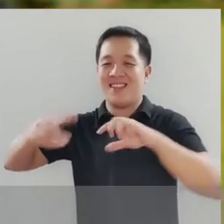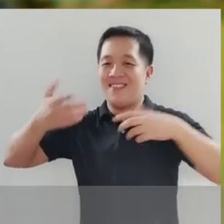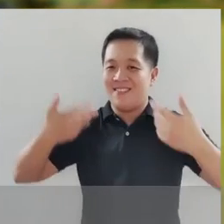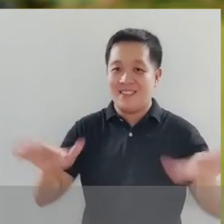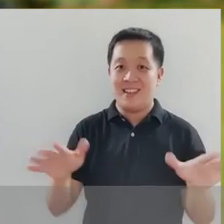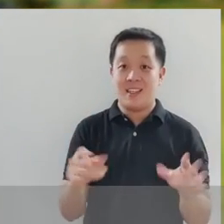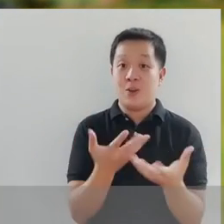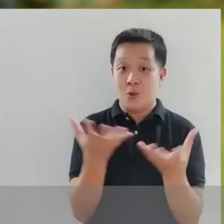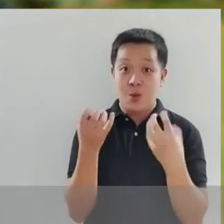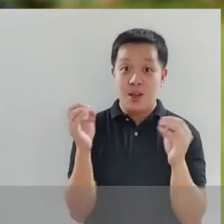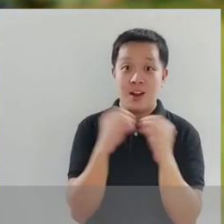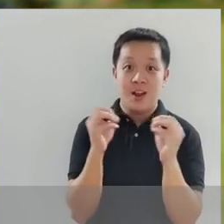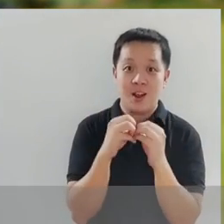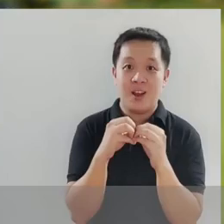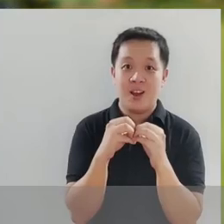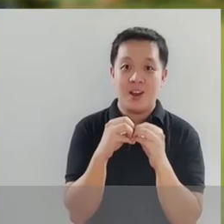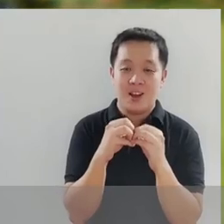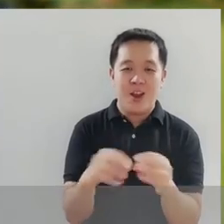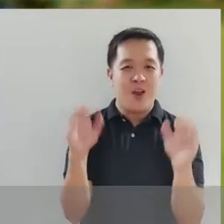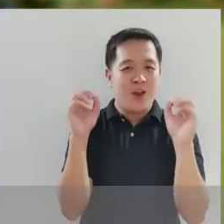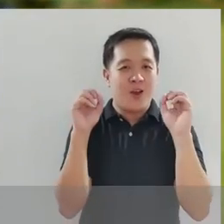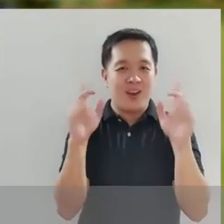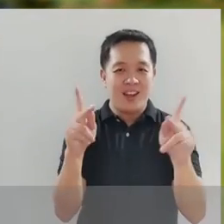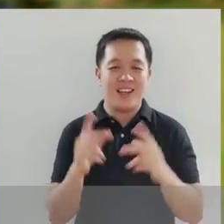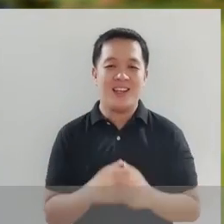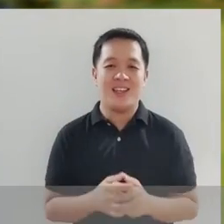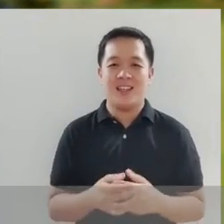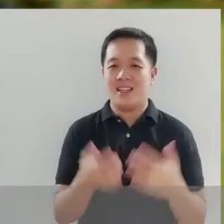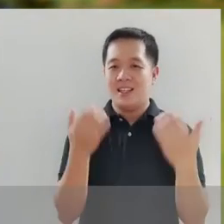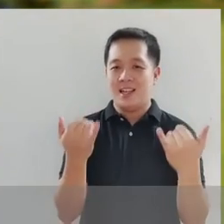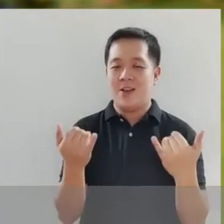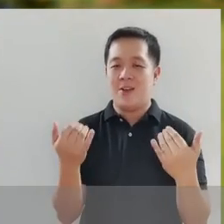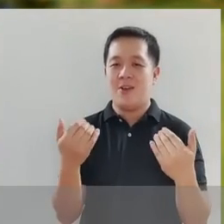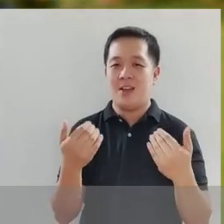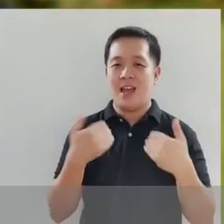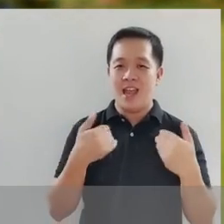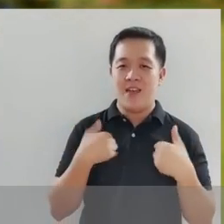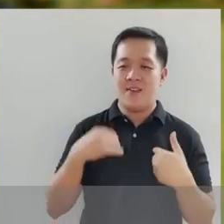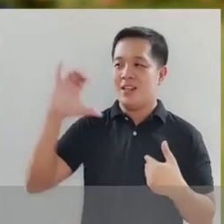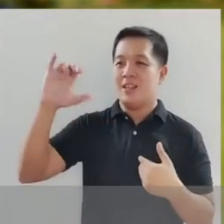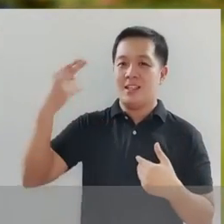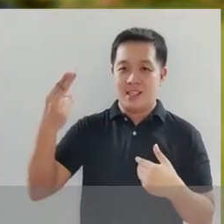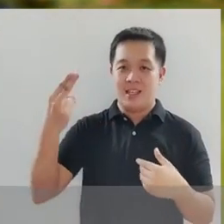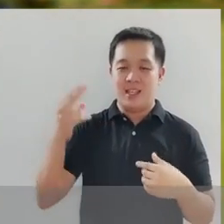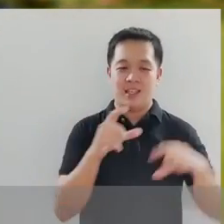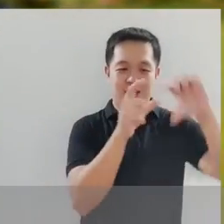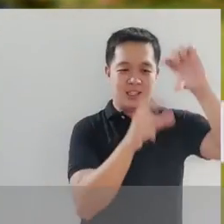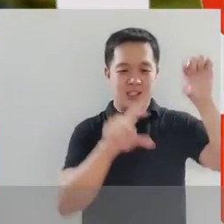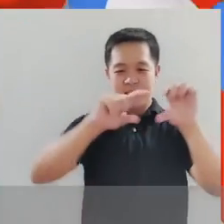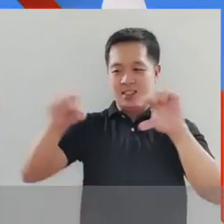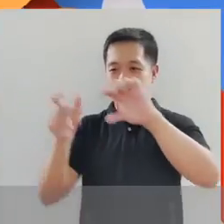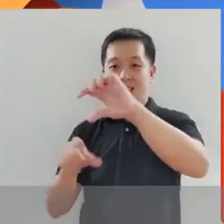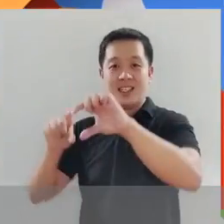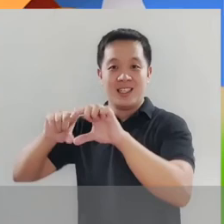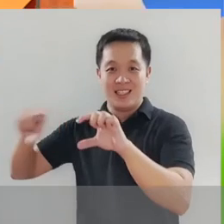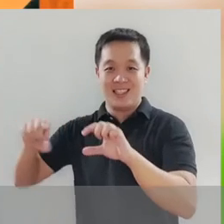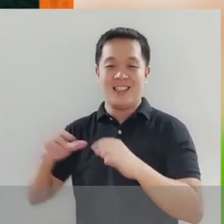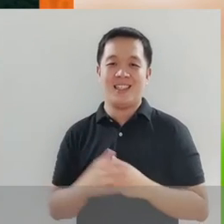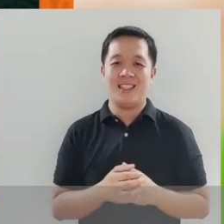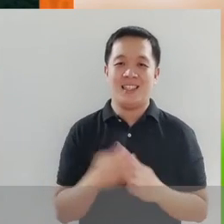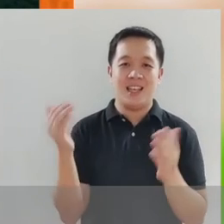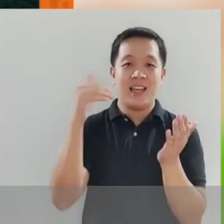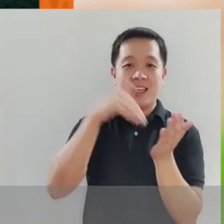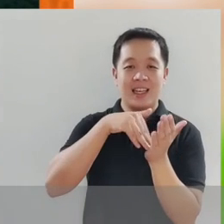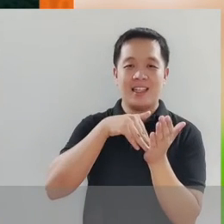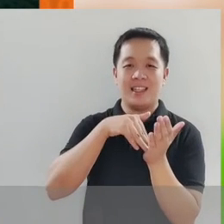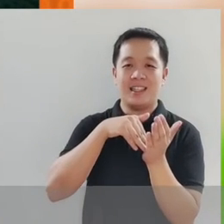you want more? All right, let us have the CH crossword puzzle.